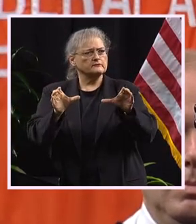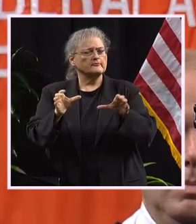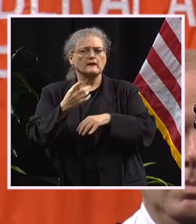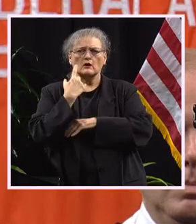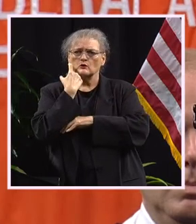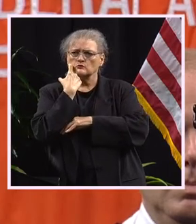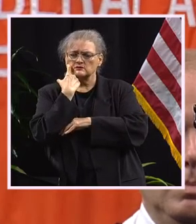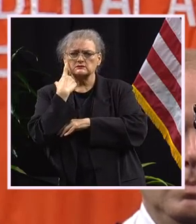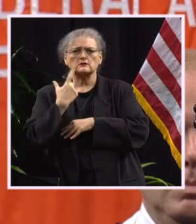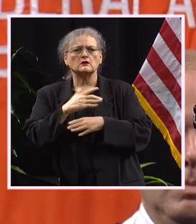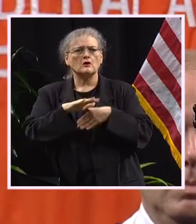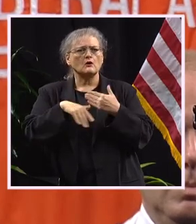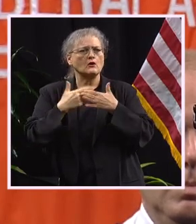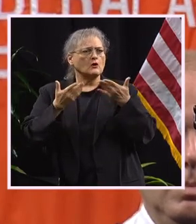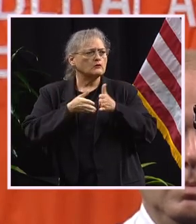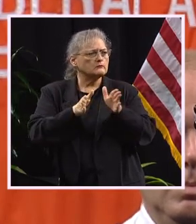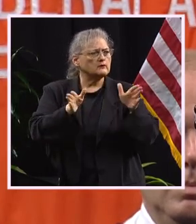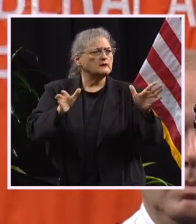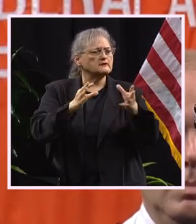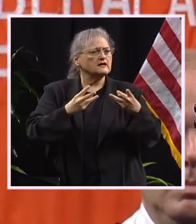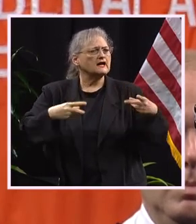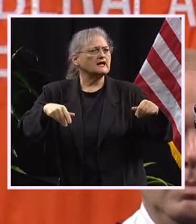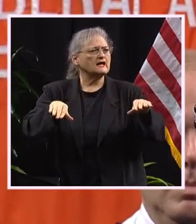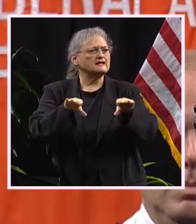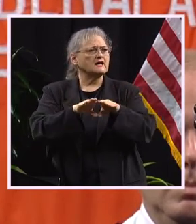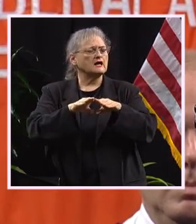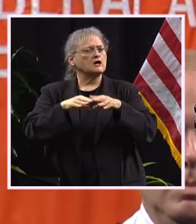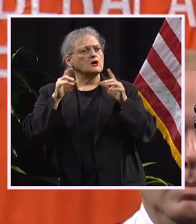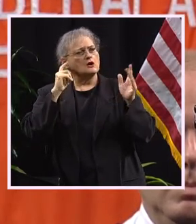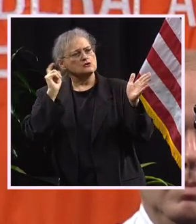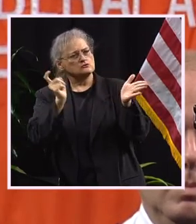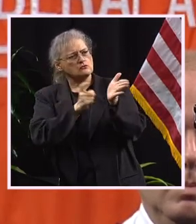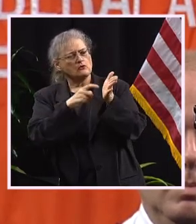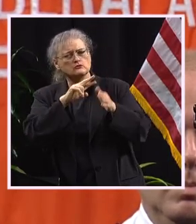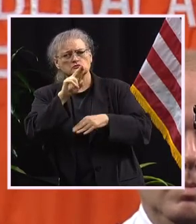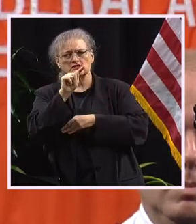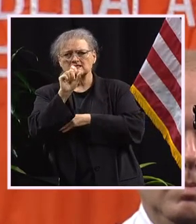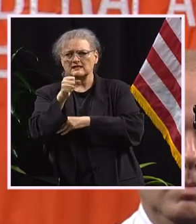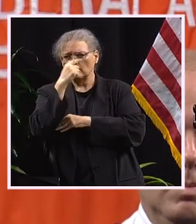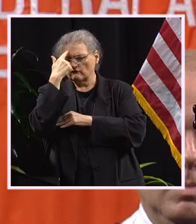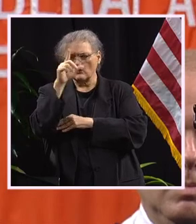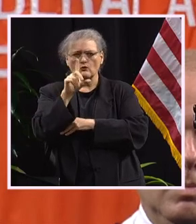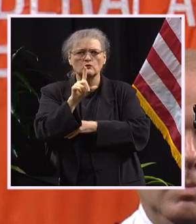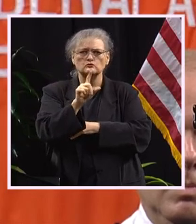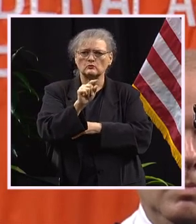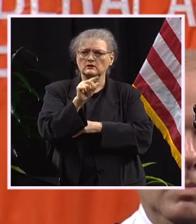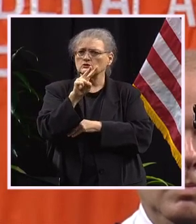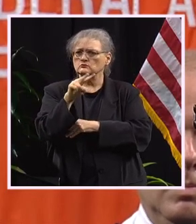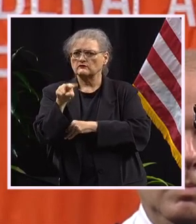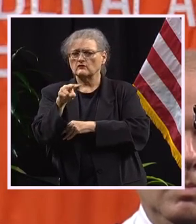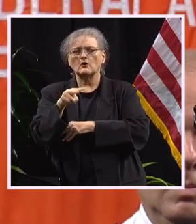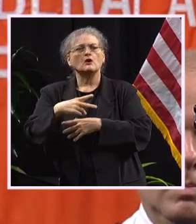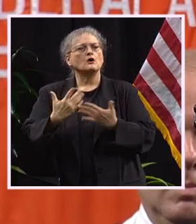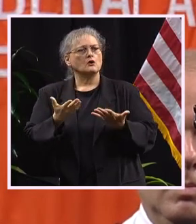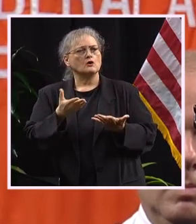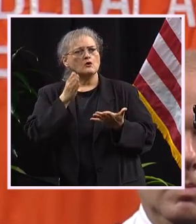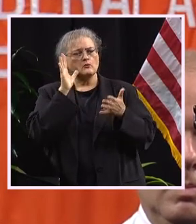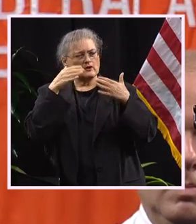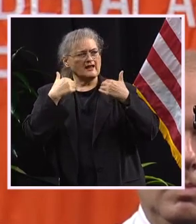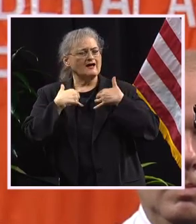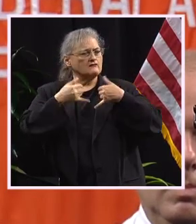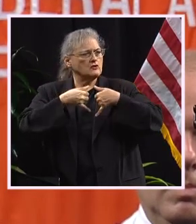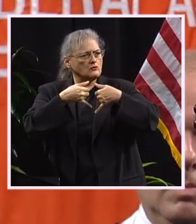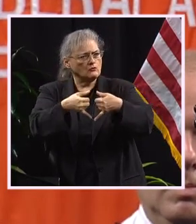of Public and Land-Grant Universities recognized UTSA in 2022 as a finalist for Degree Completion Award for